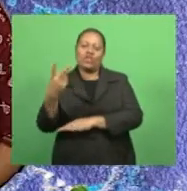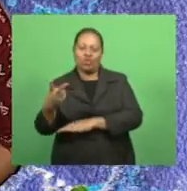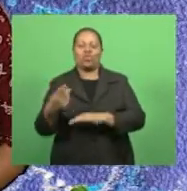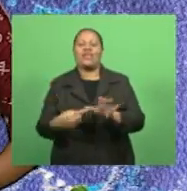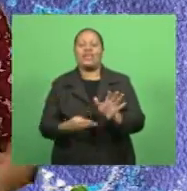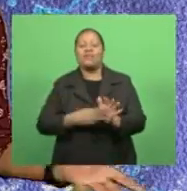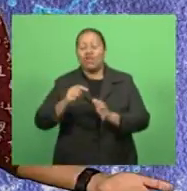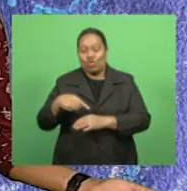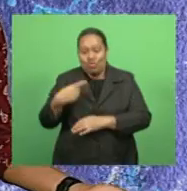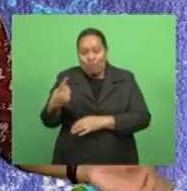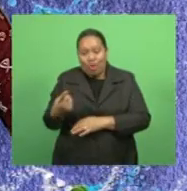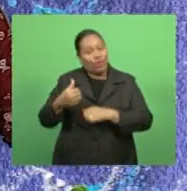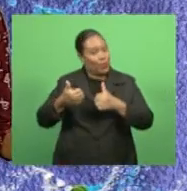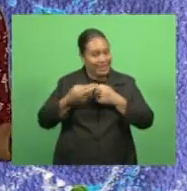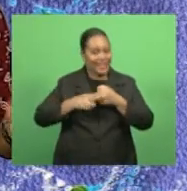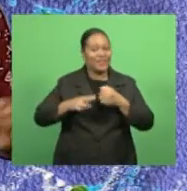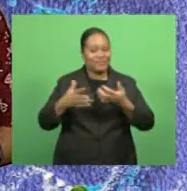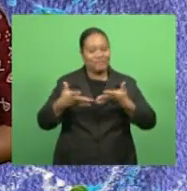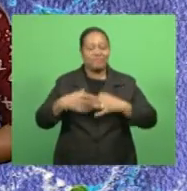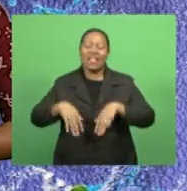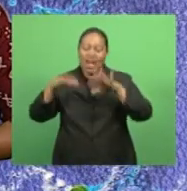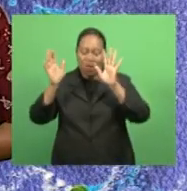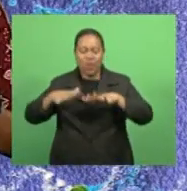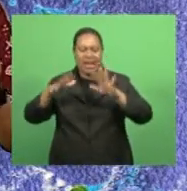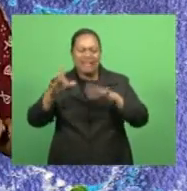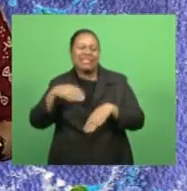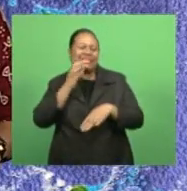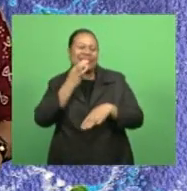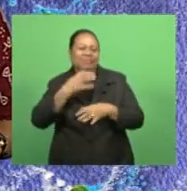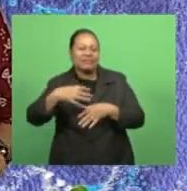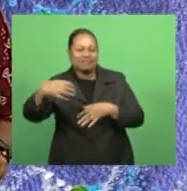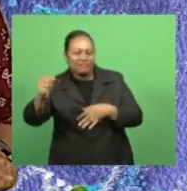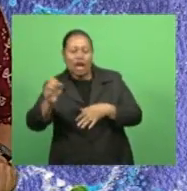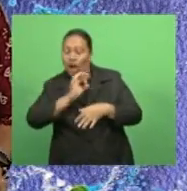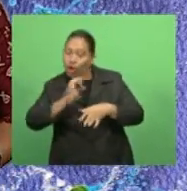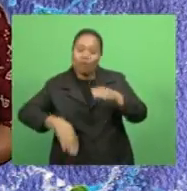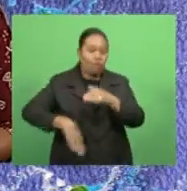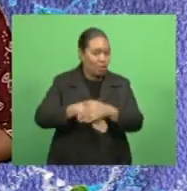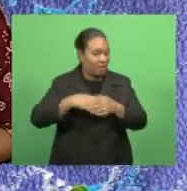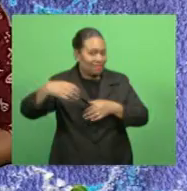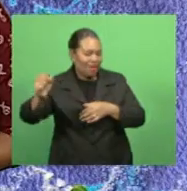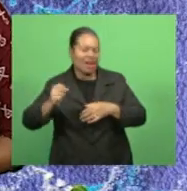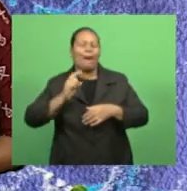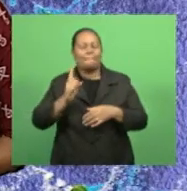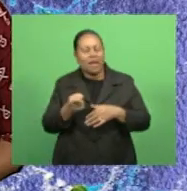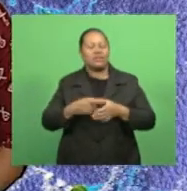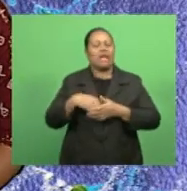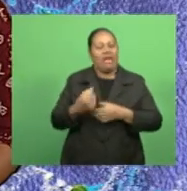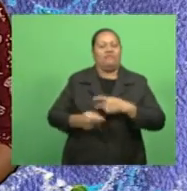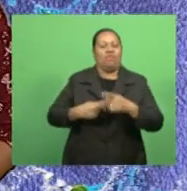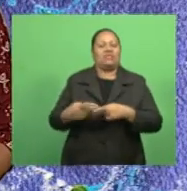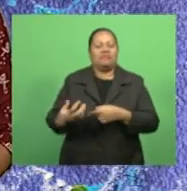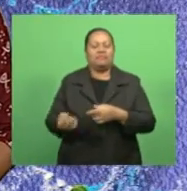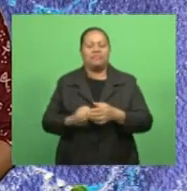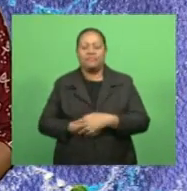For tomorrow, good news. The rain will start clearing off, not fully clear away, but will be in the process too.